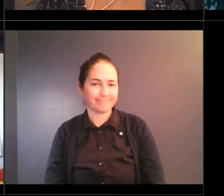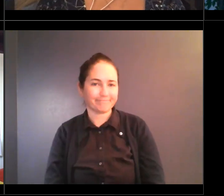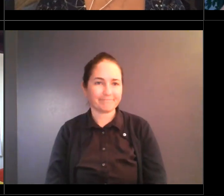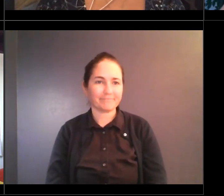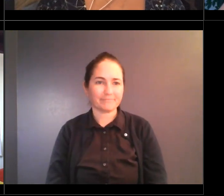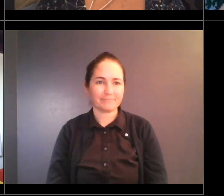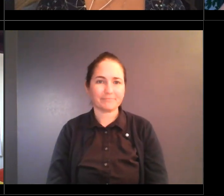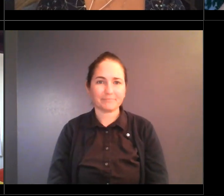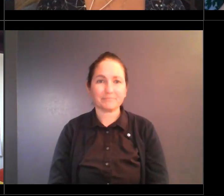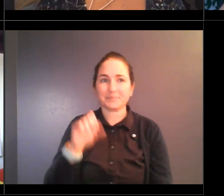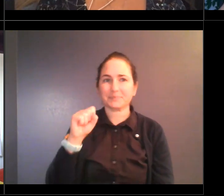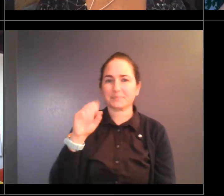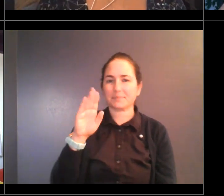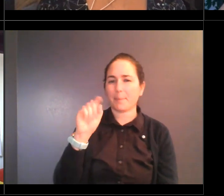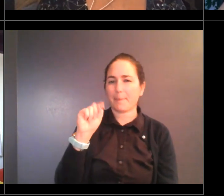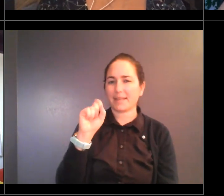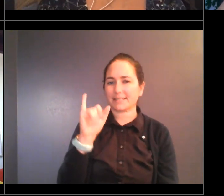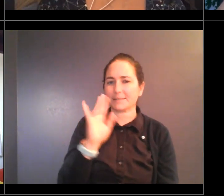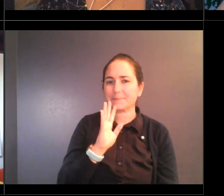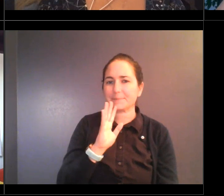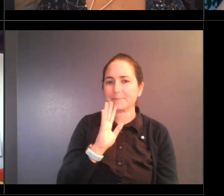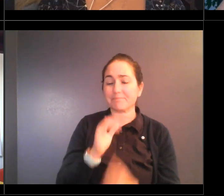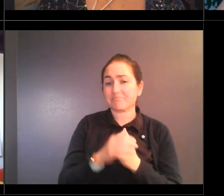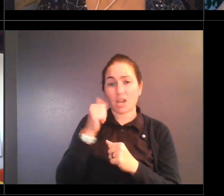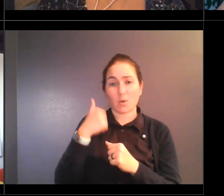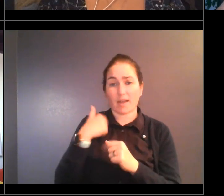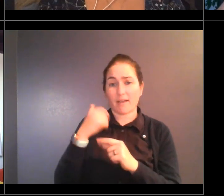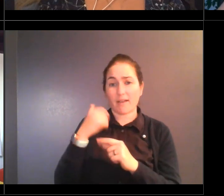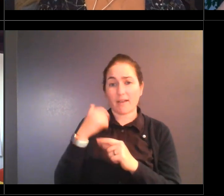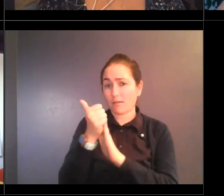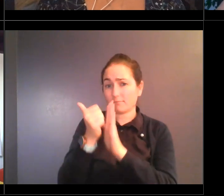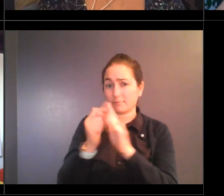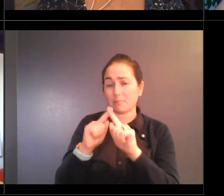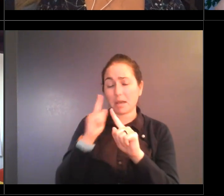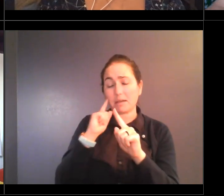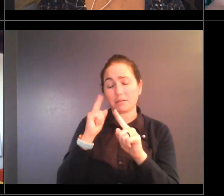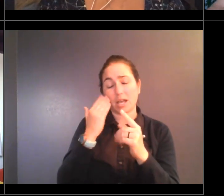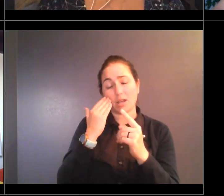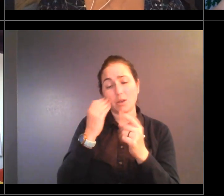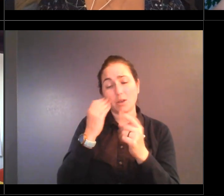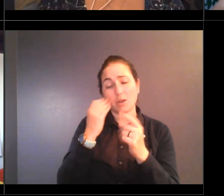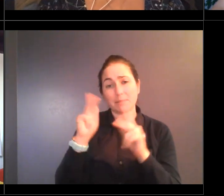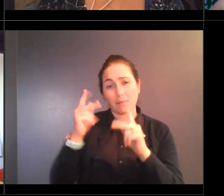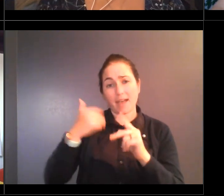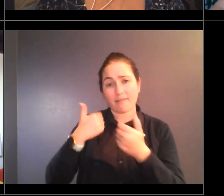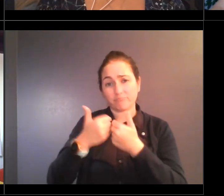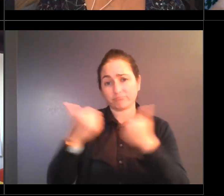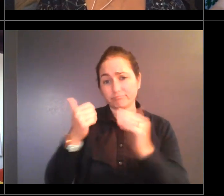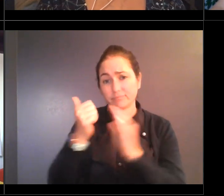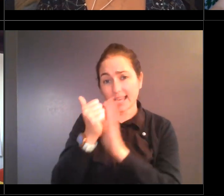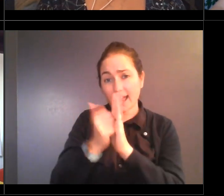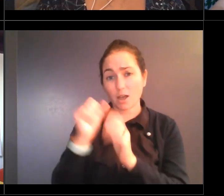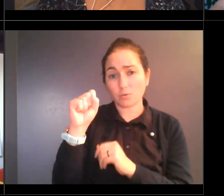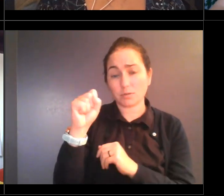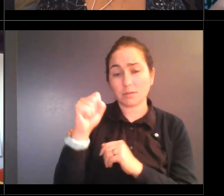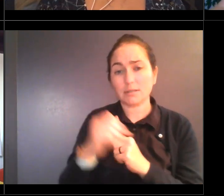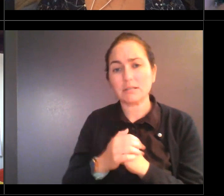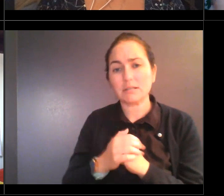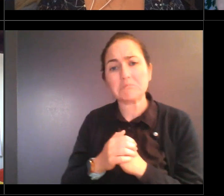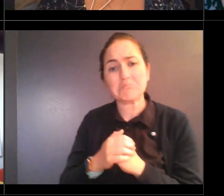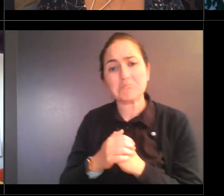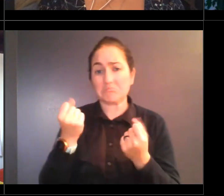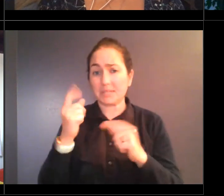going to say, I don't personally have an alt account, but I think a lot of people do. And there's a number of reasons to